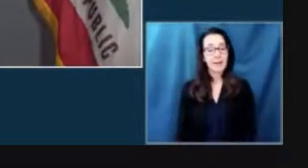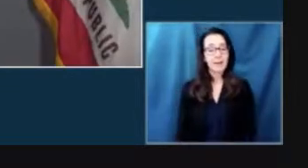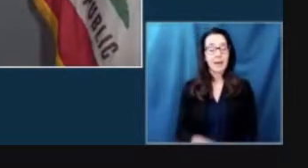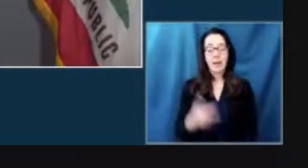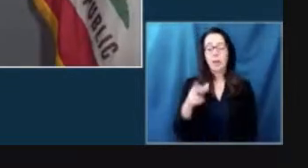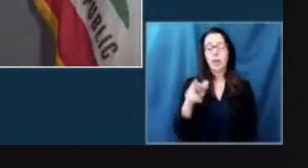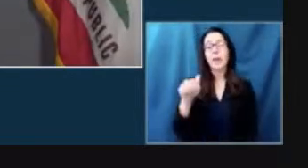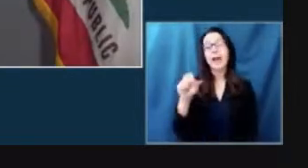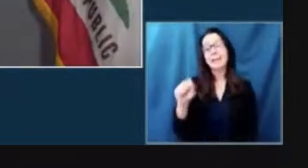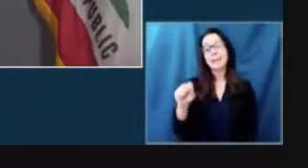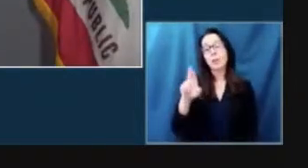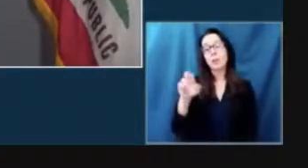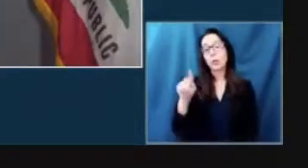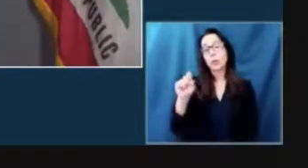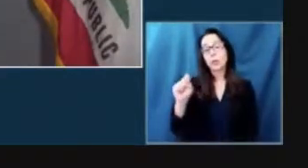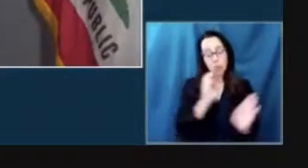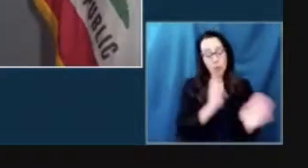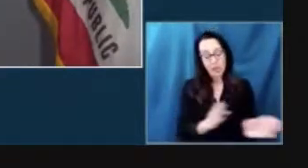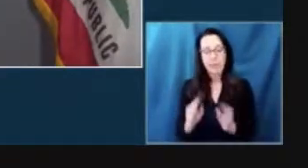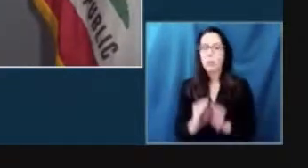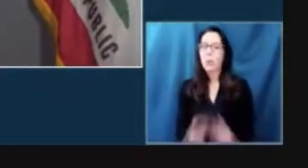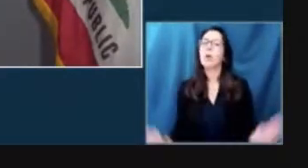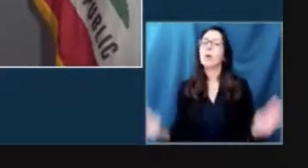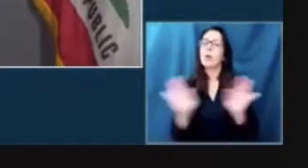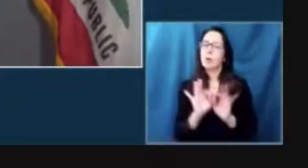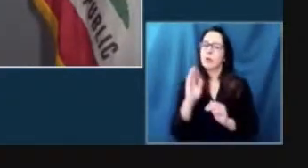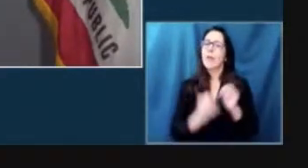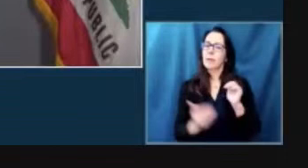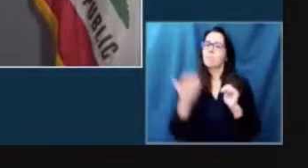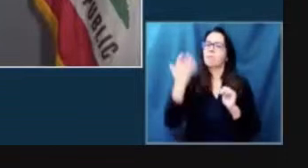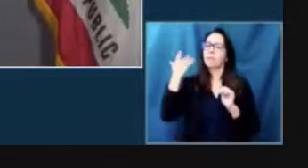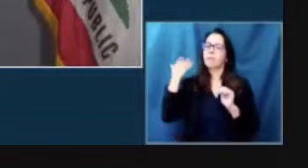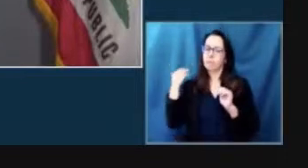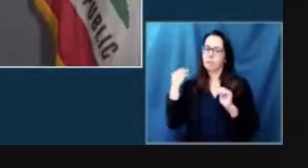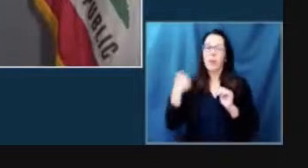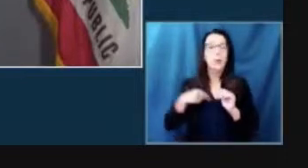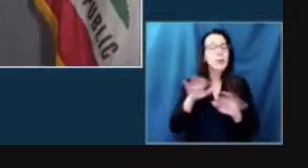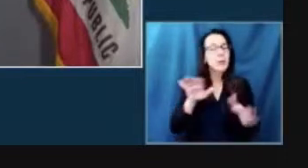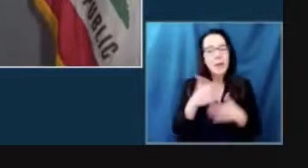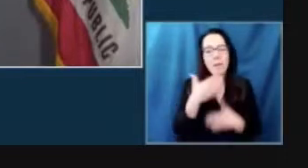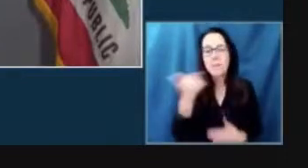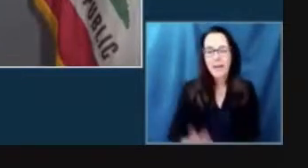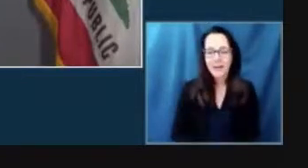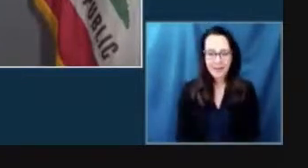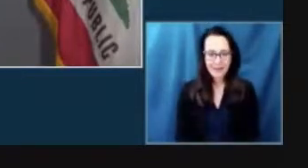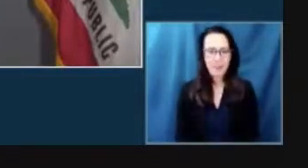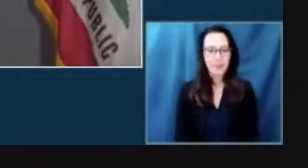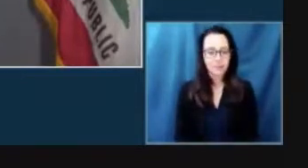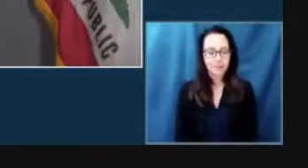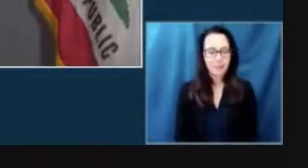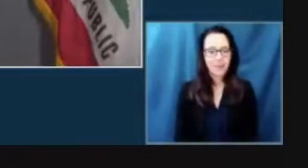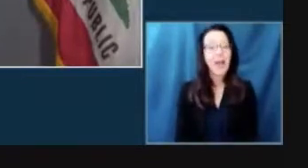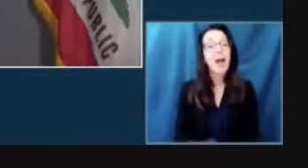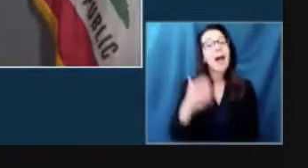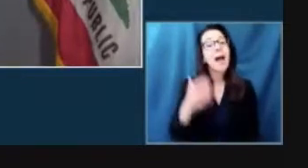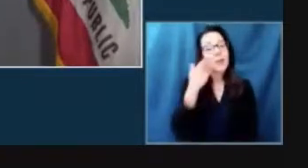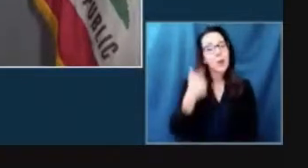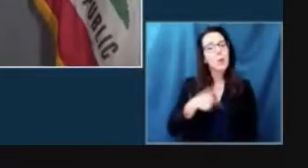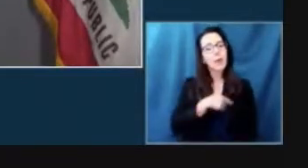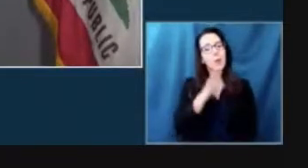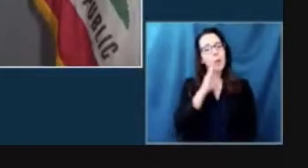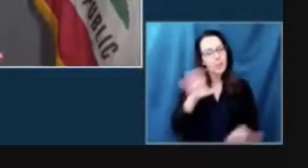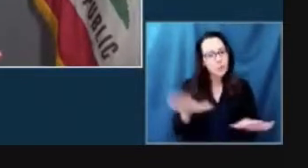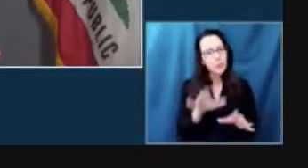more crucial than ever, and that's what we do best. I know that we will do the work, and I hope that we will keep the